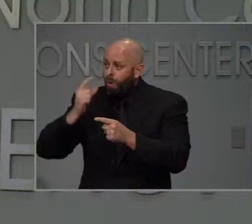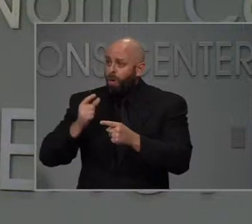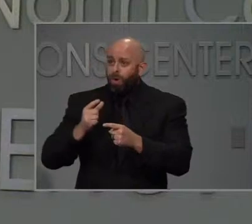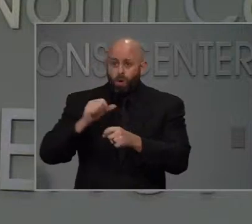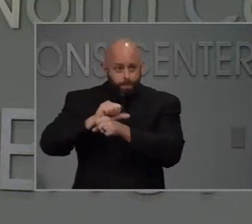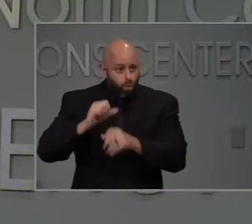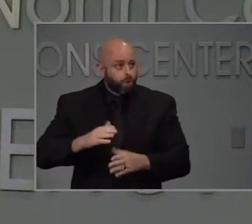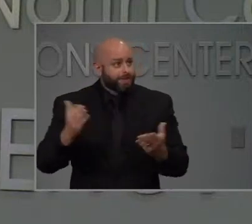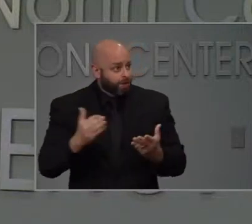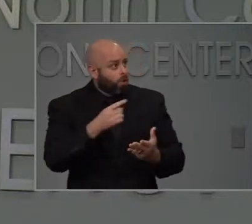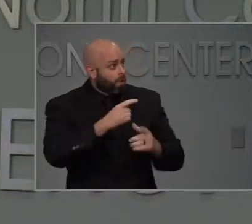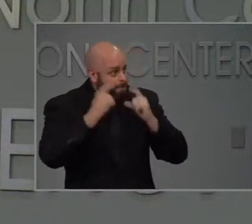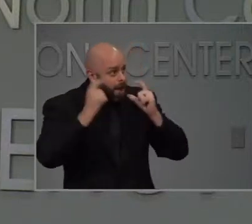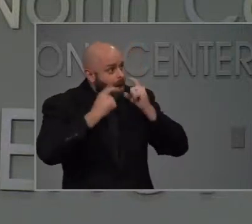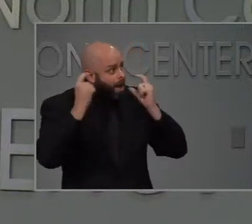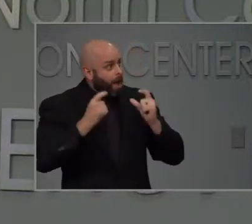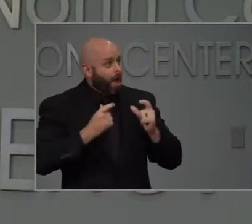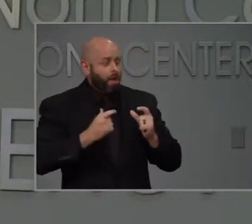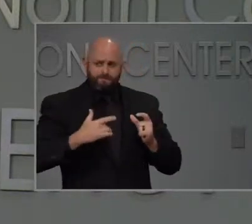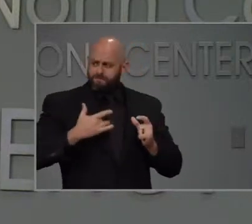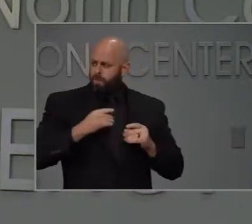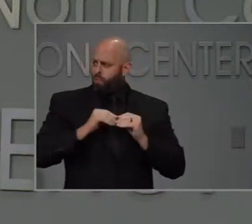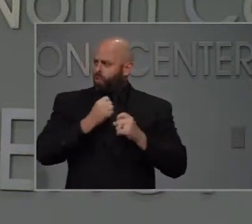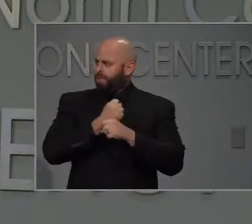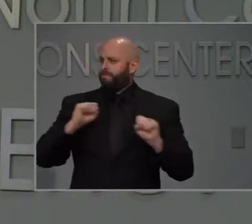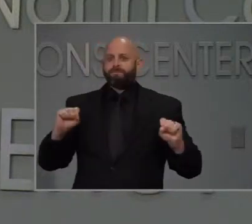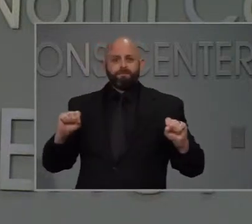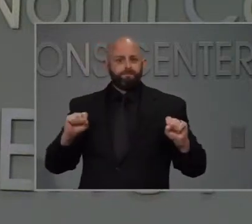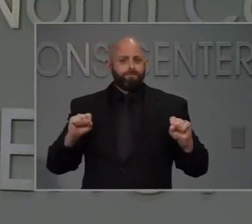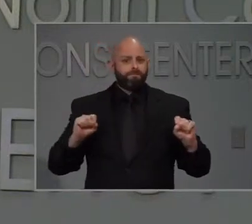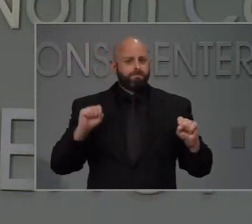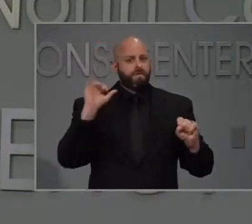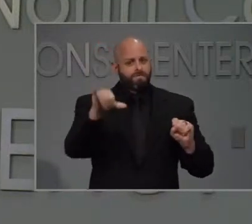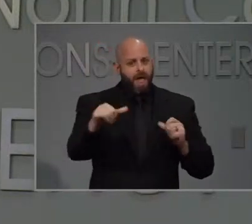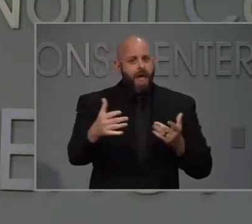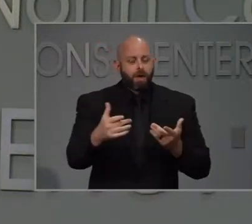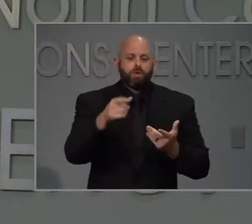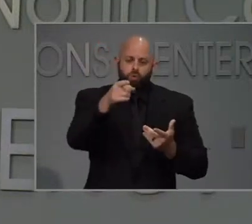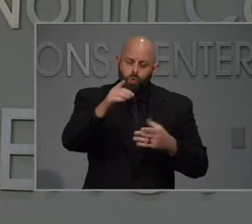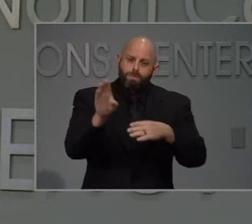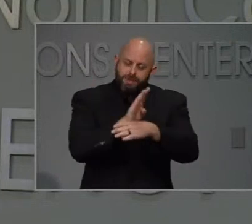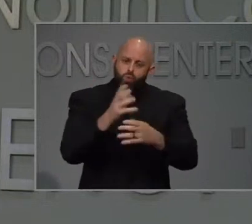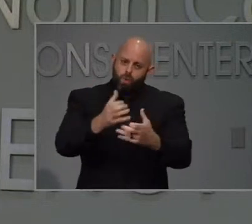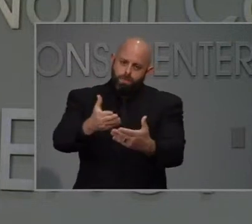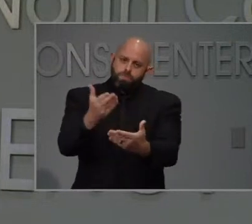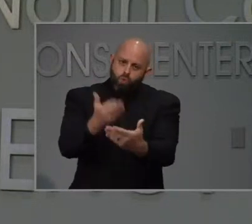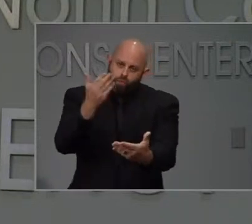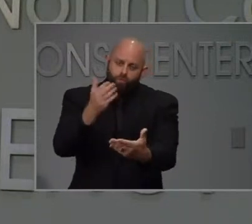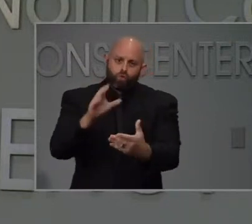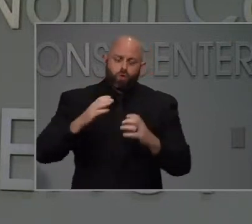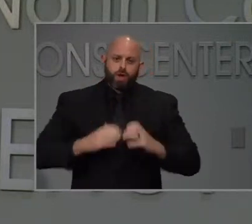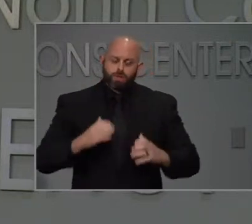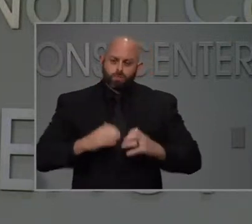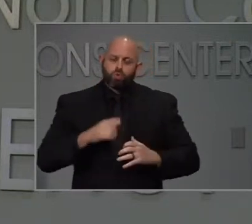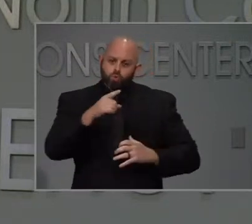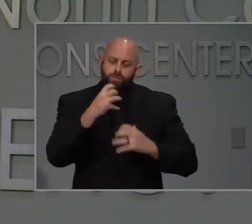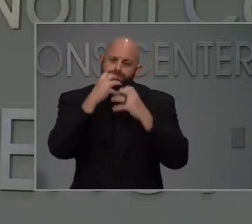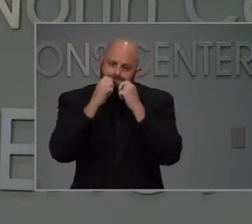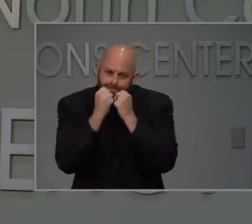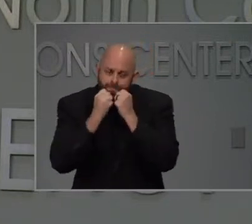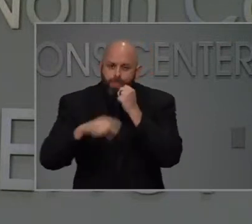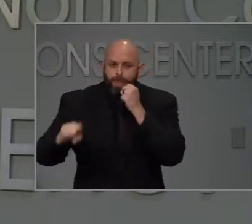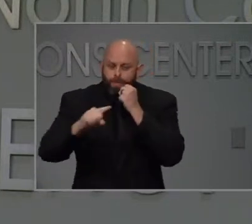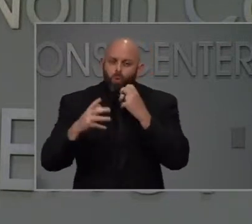customer facing, are wearing face coverings to show to them that you care about your